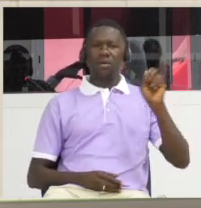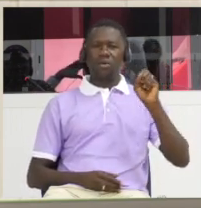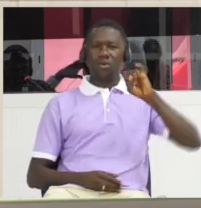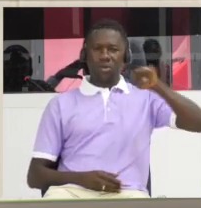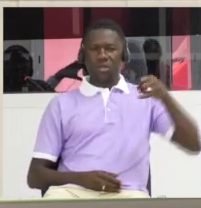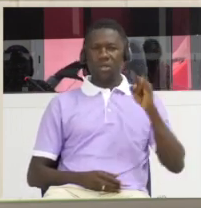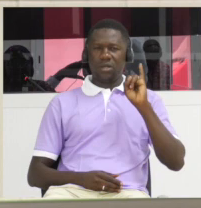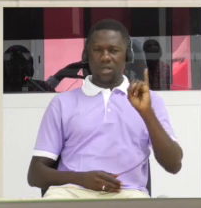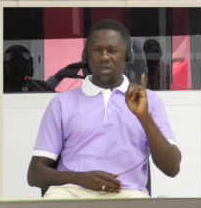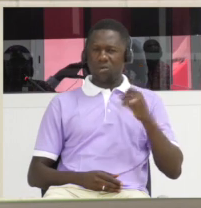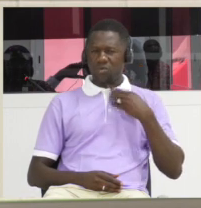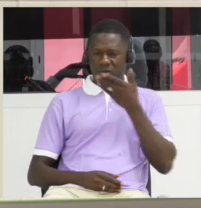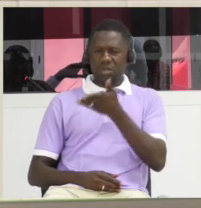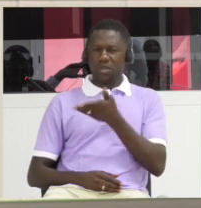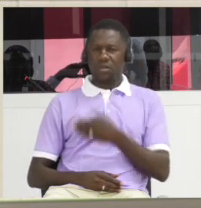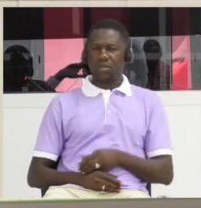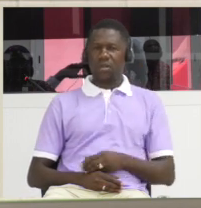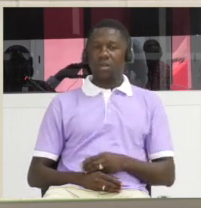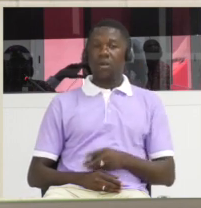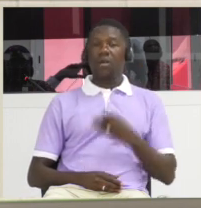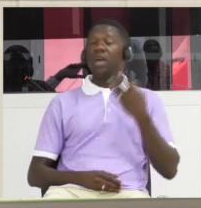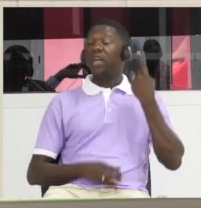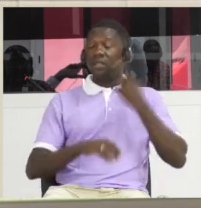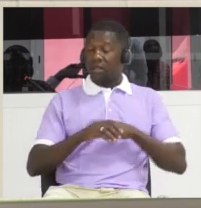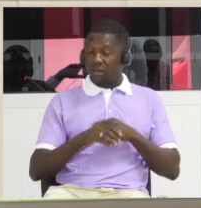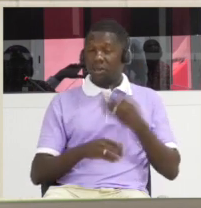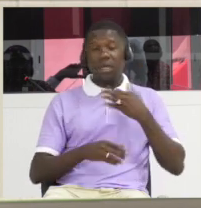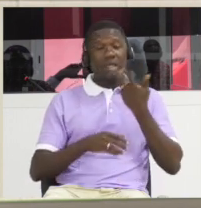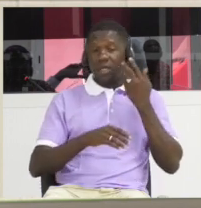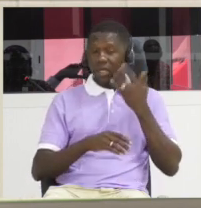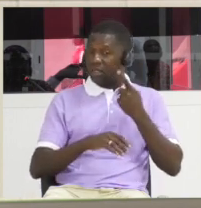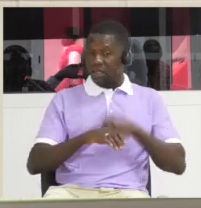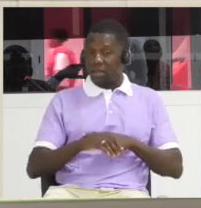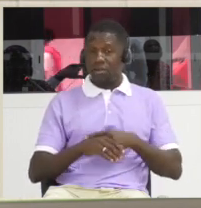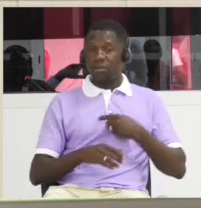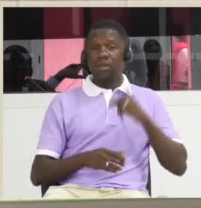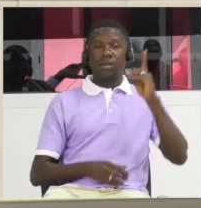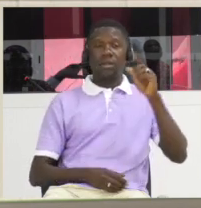Akoji, I think he was. He was always in charge whenever Dada left.